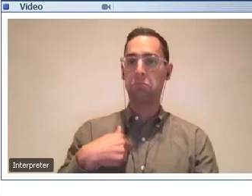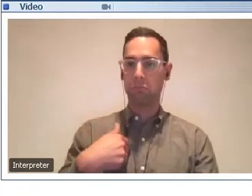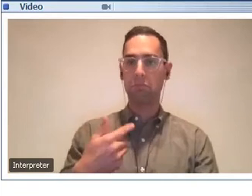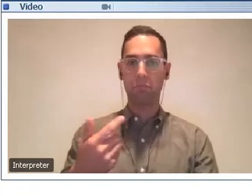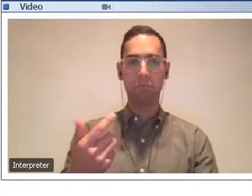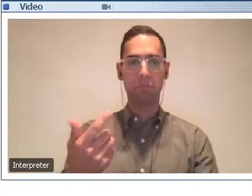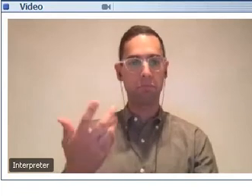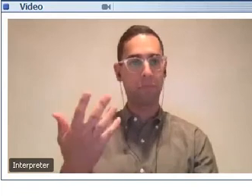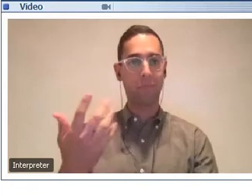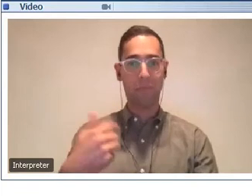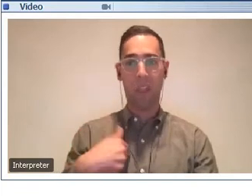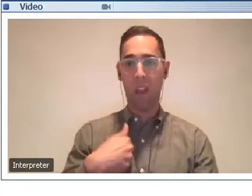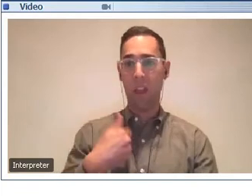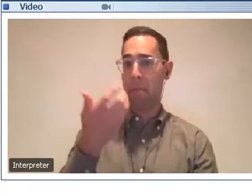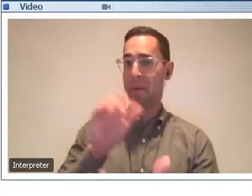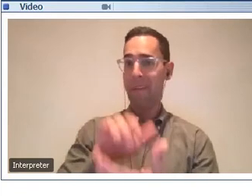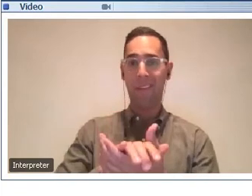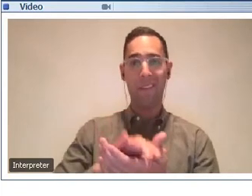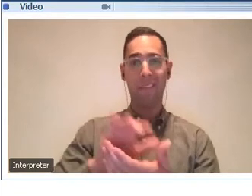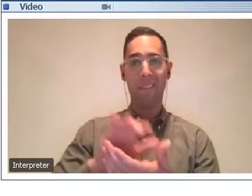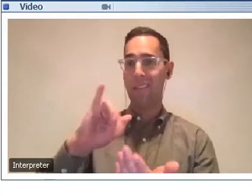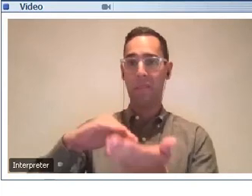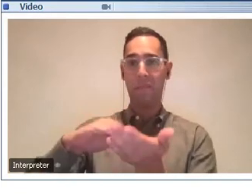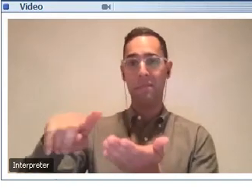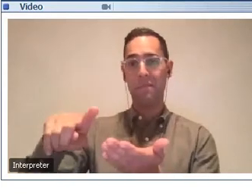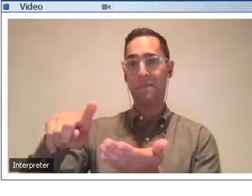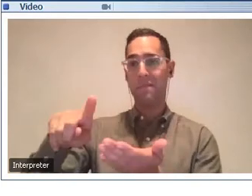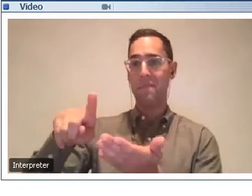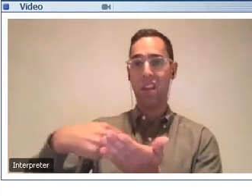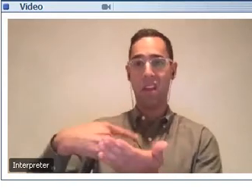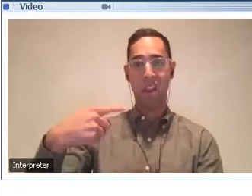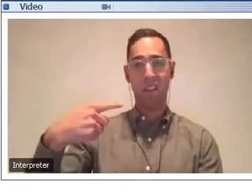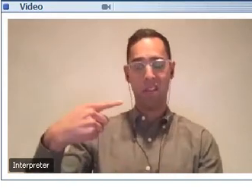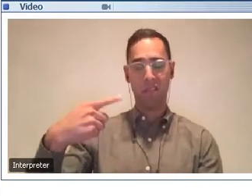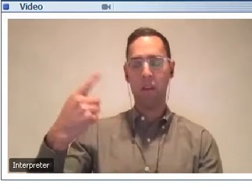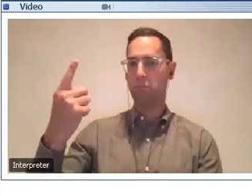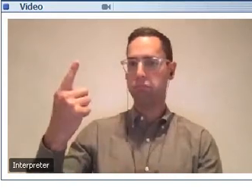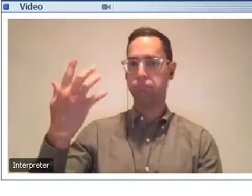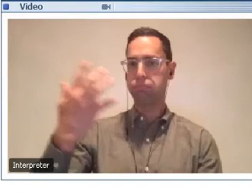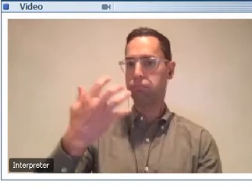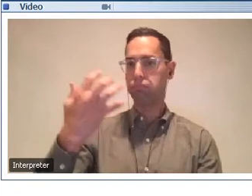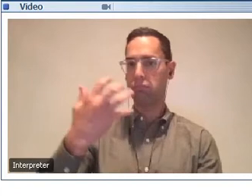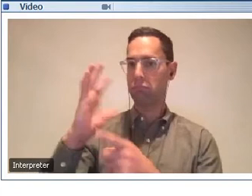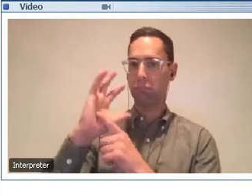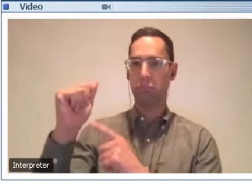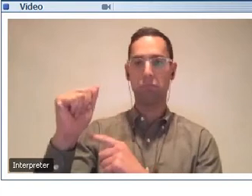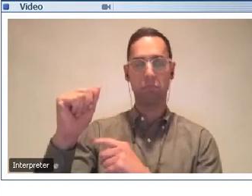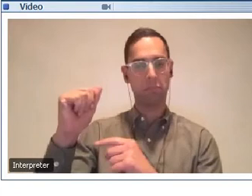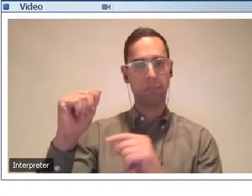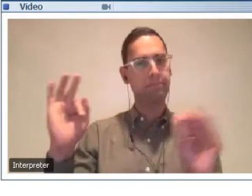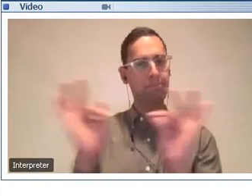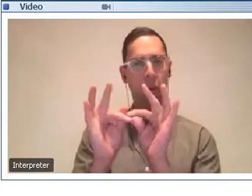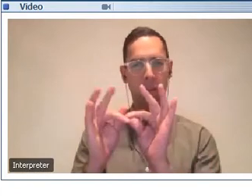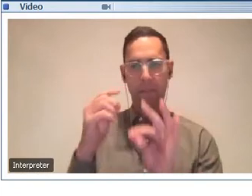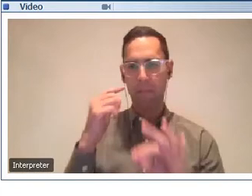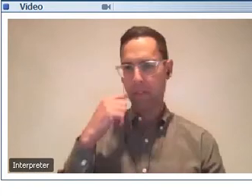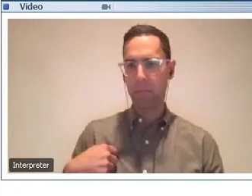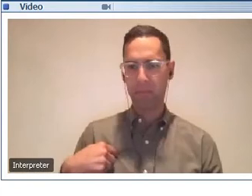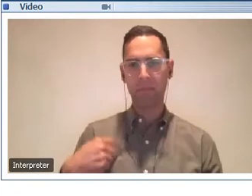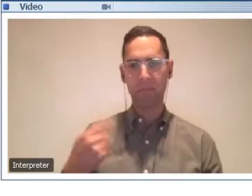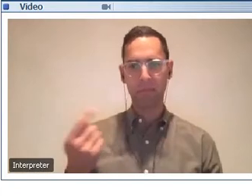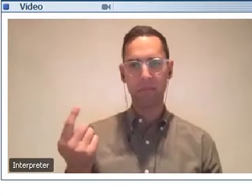ways the unsung hero for our family on any number of occasions. And in fact, I wouldn't have known to phrase it that way until